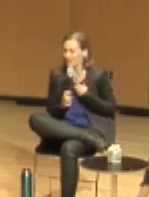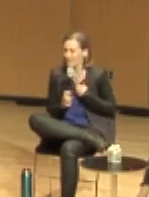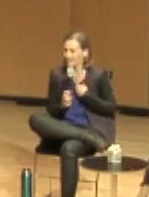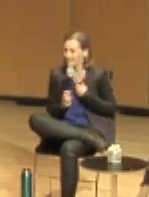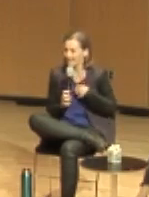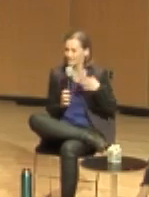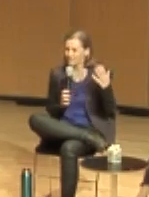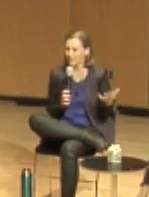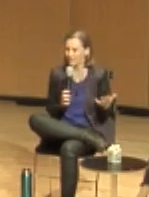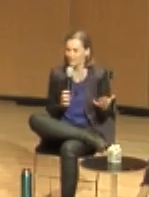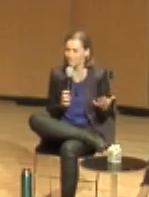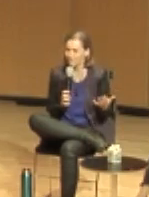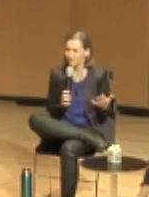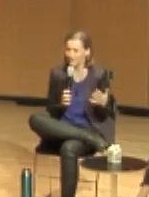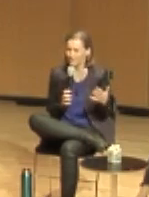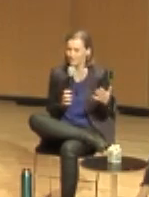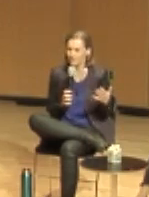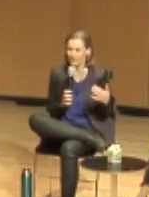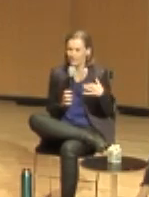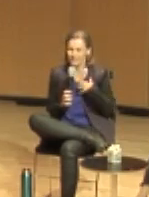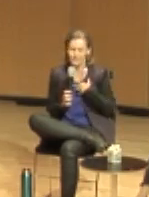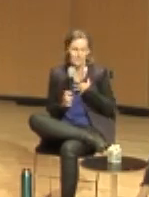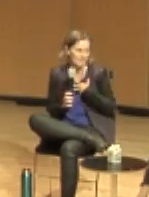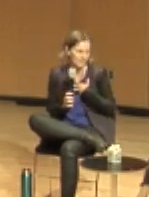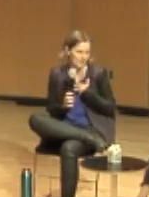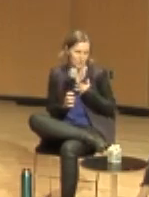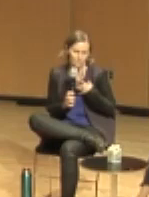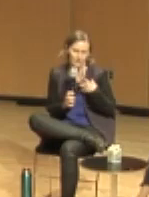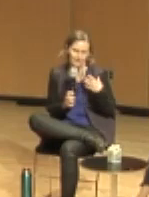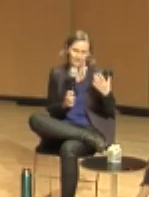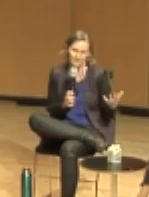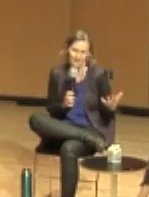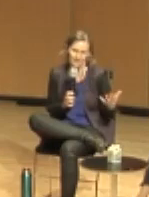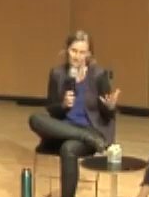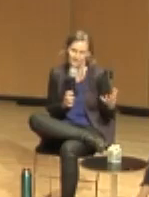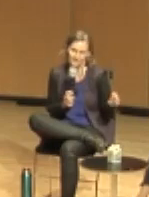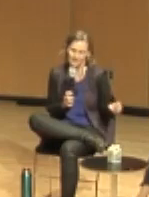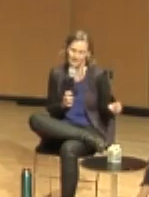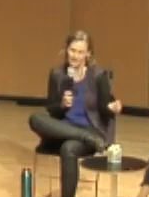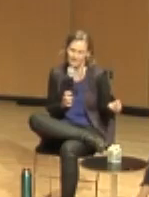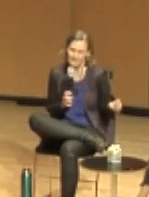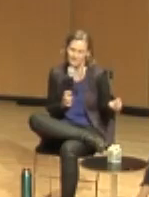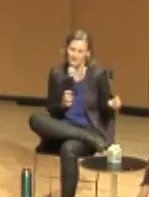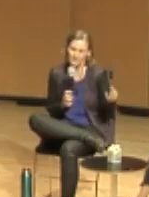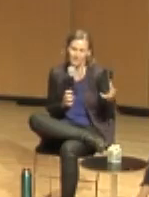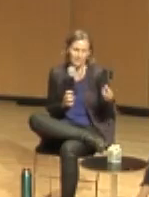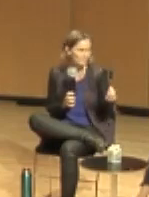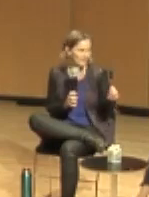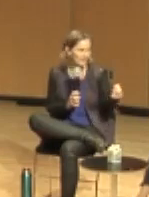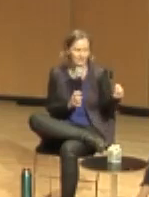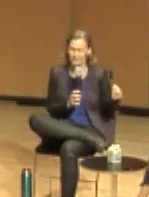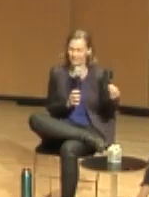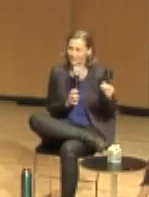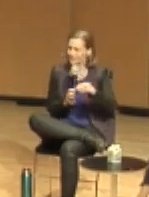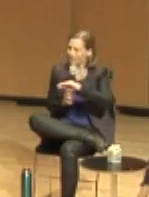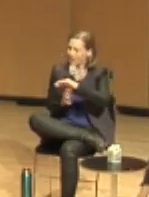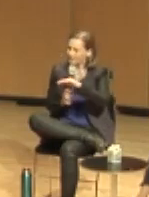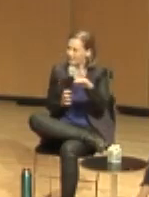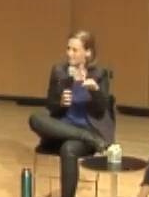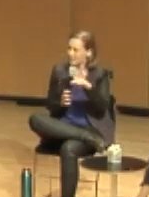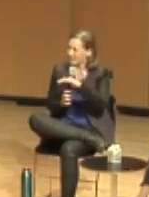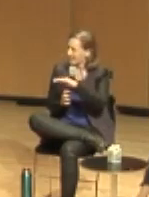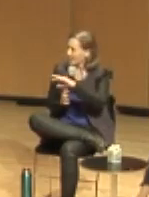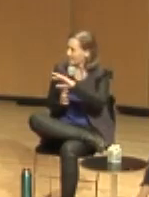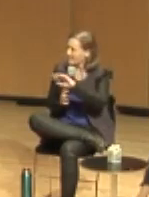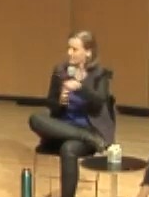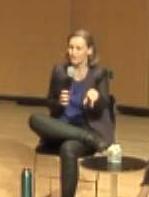it's not it it's actually very hopeful and and it gives me hope and and there's the lightness but but I think there our